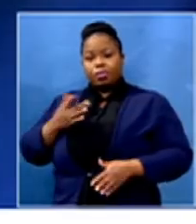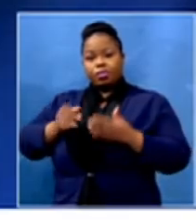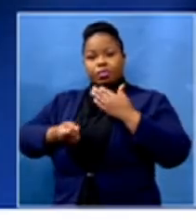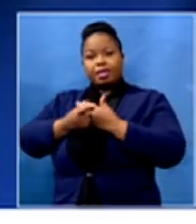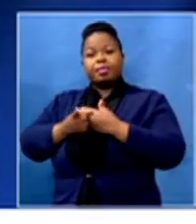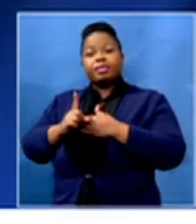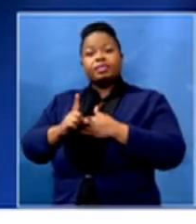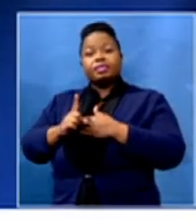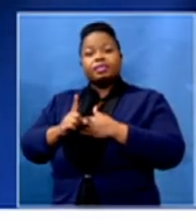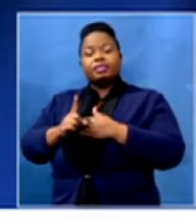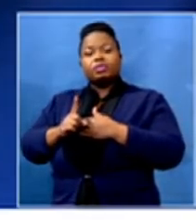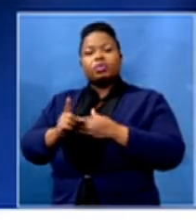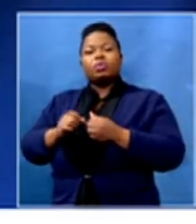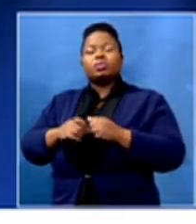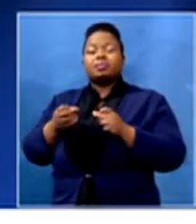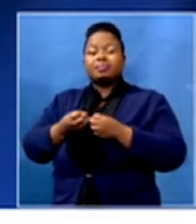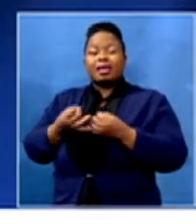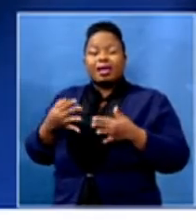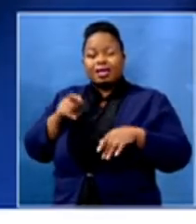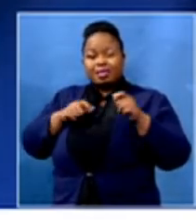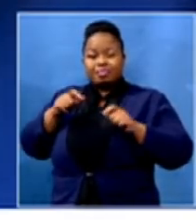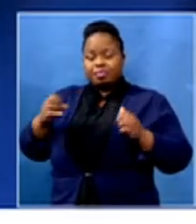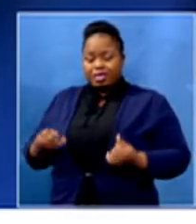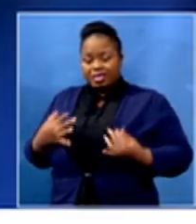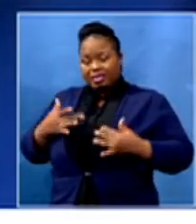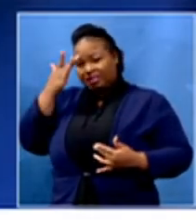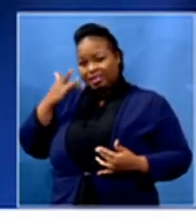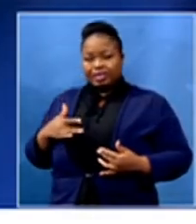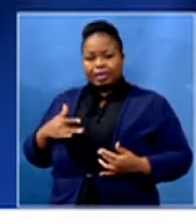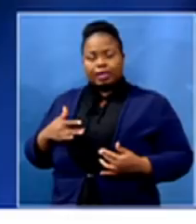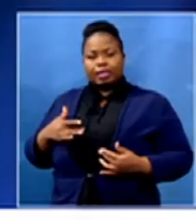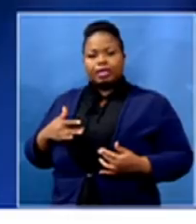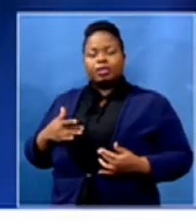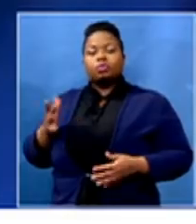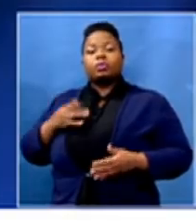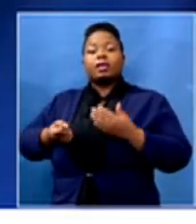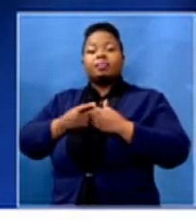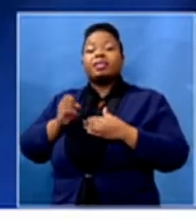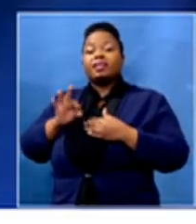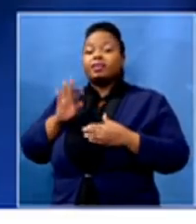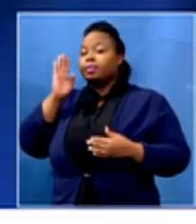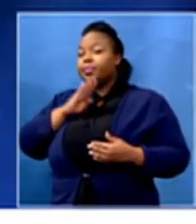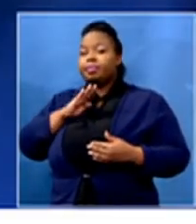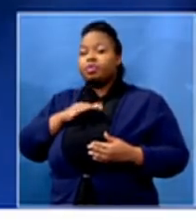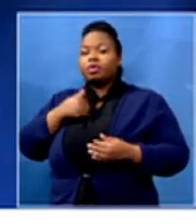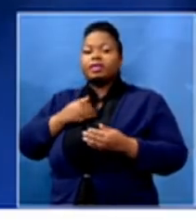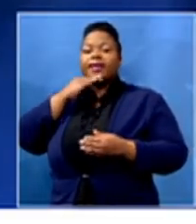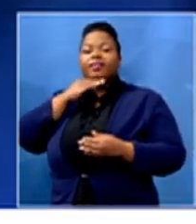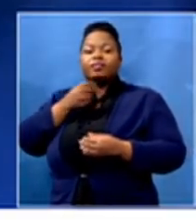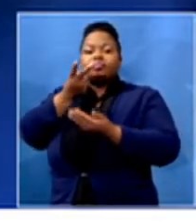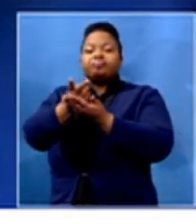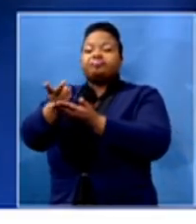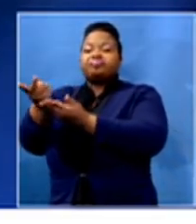time, that is the large number of people being infected, it was going to happen when we didn't have enough hospital beds, when